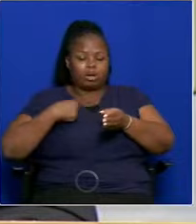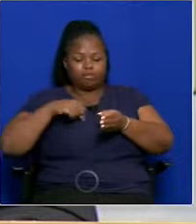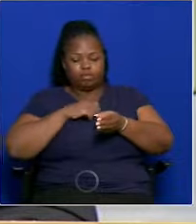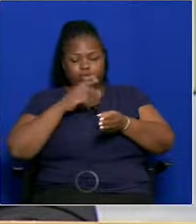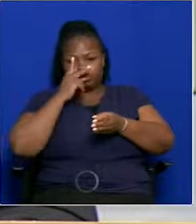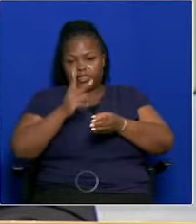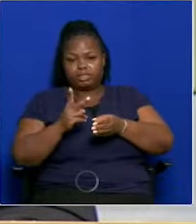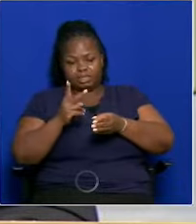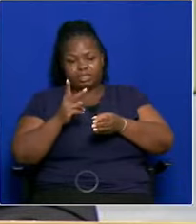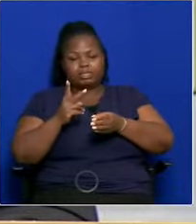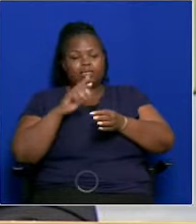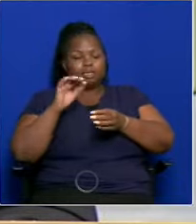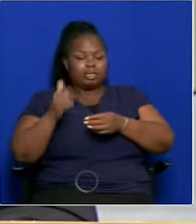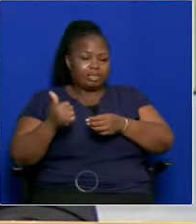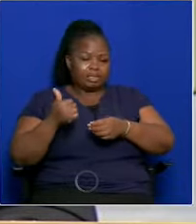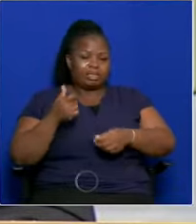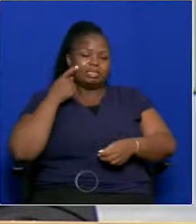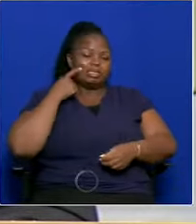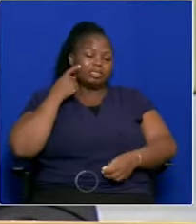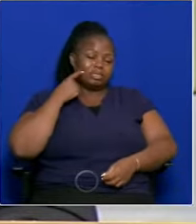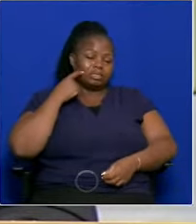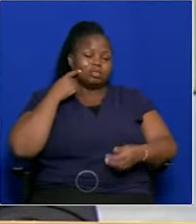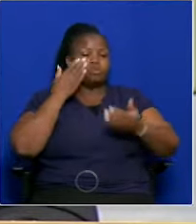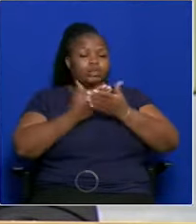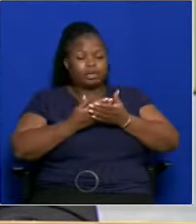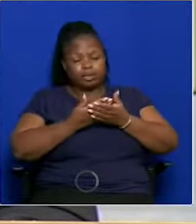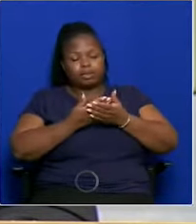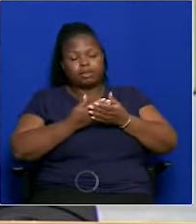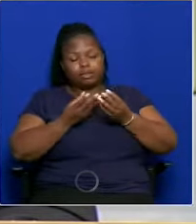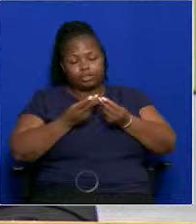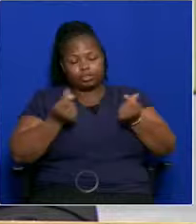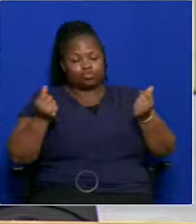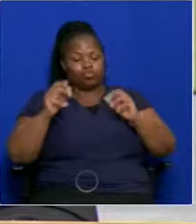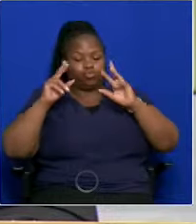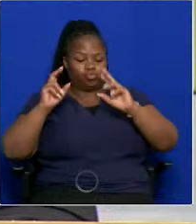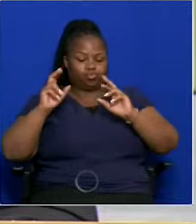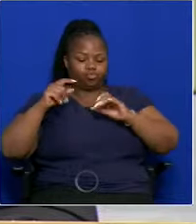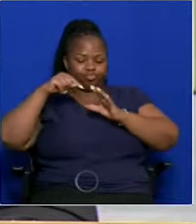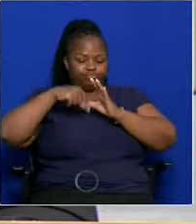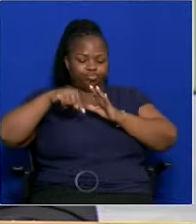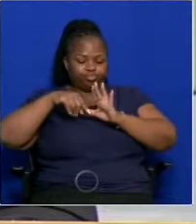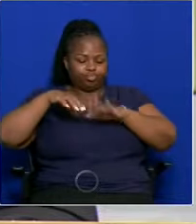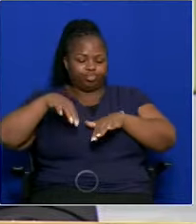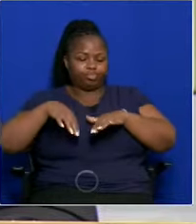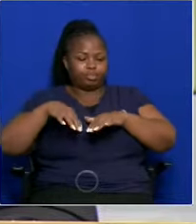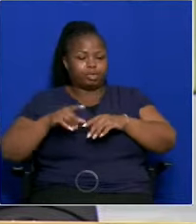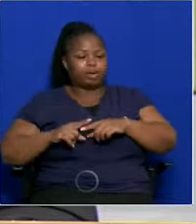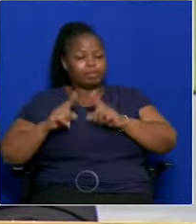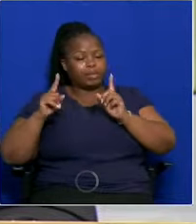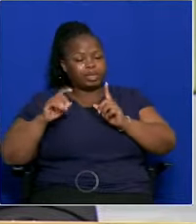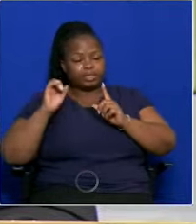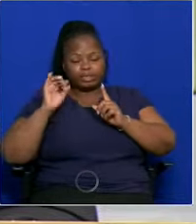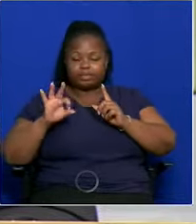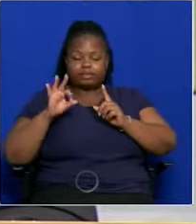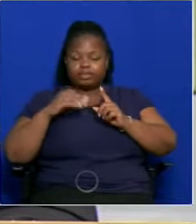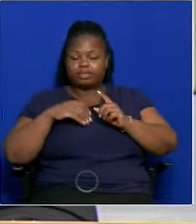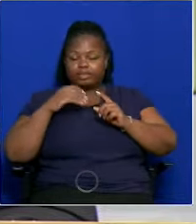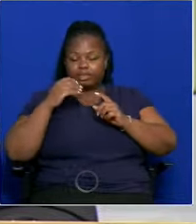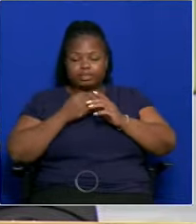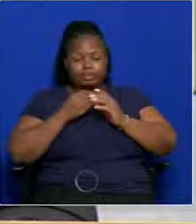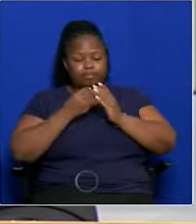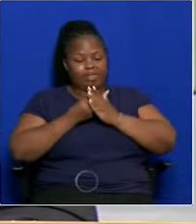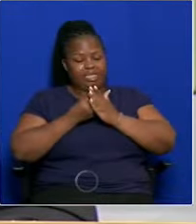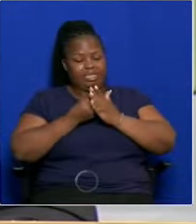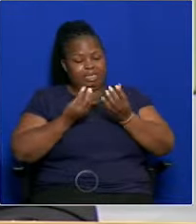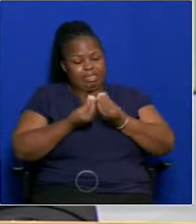with that, if it may, internal. But if ever it's a sin for me to send it to somebody I know